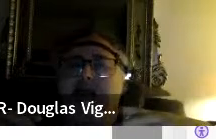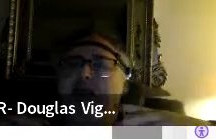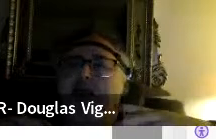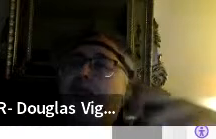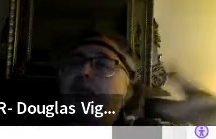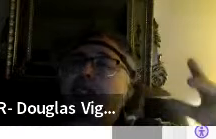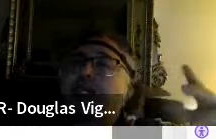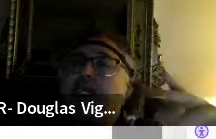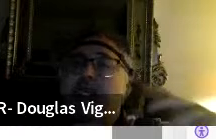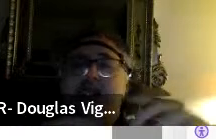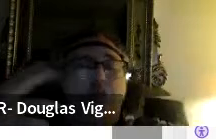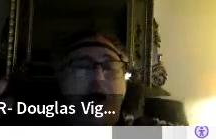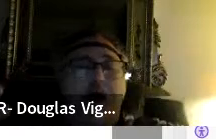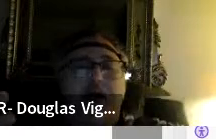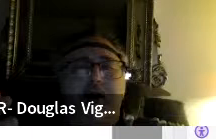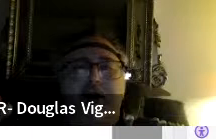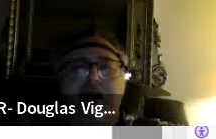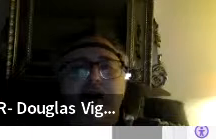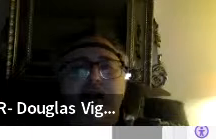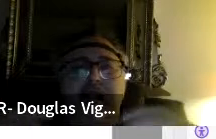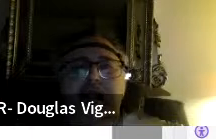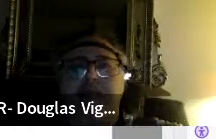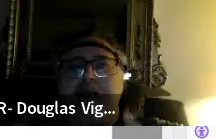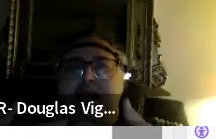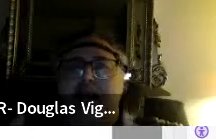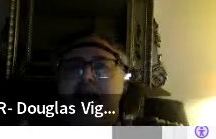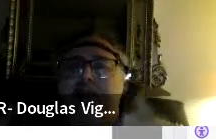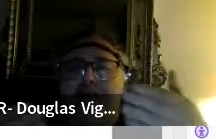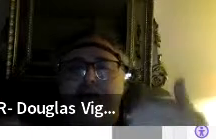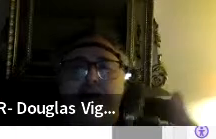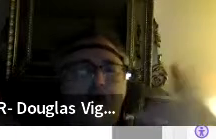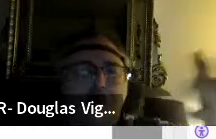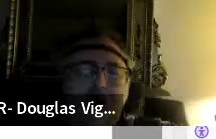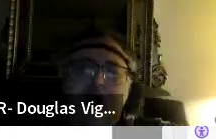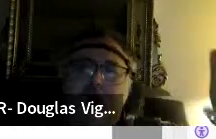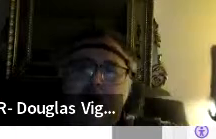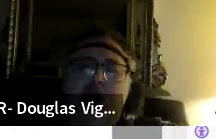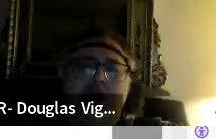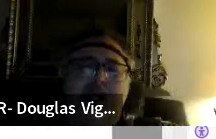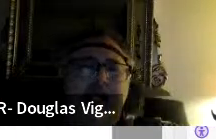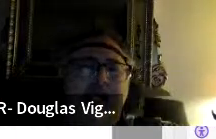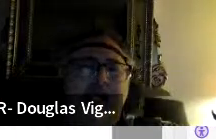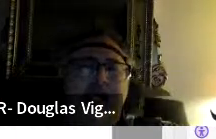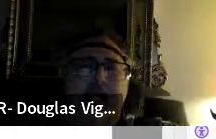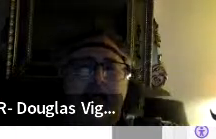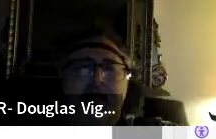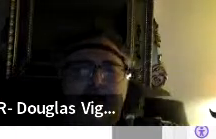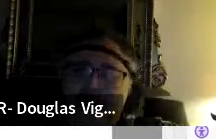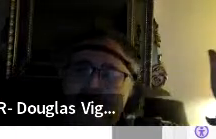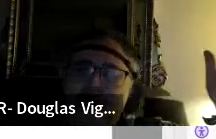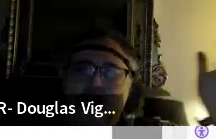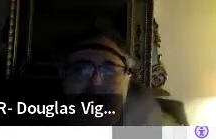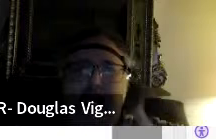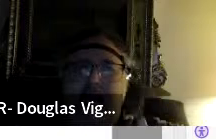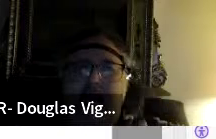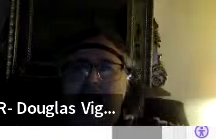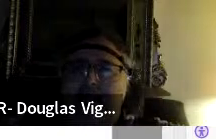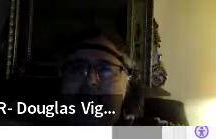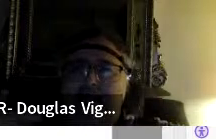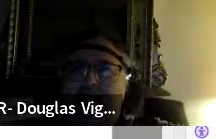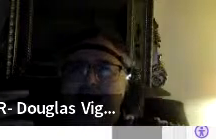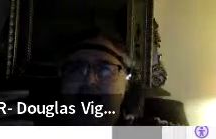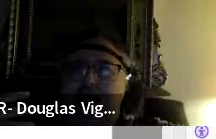scientific community in the water that might improve the water quality of Delta,